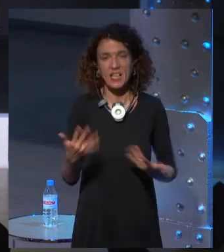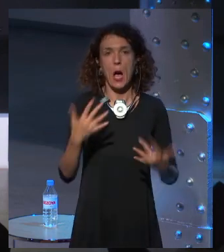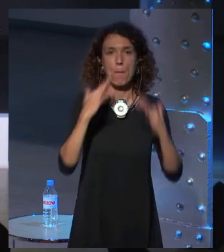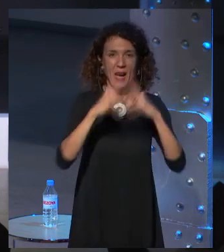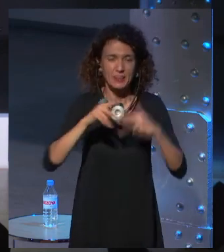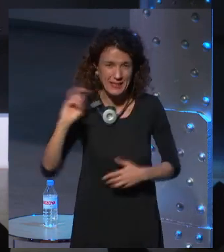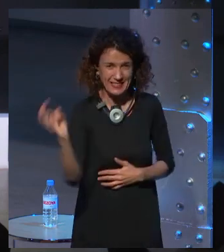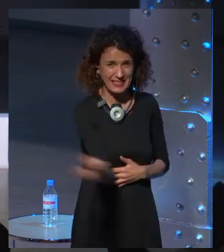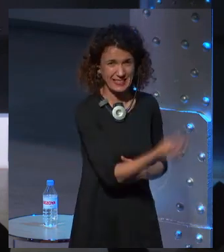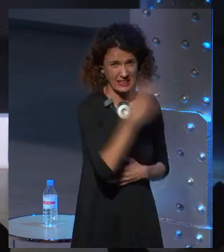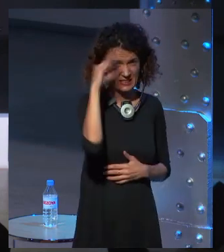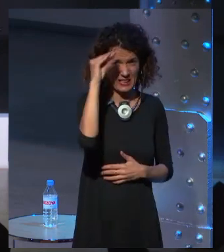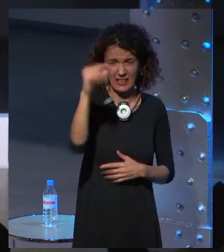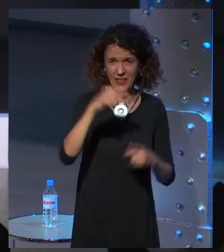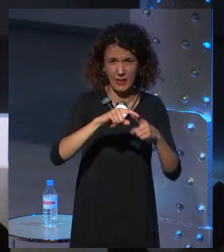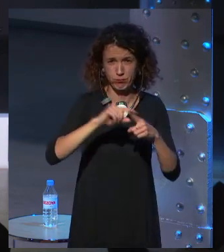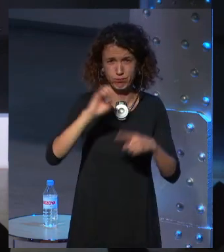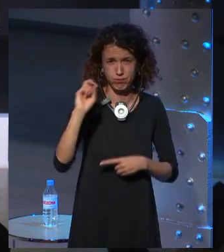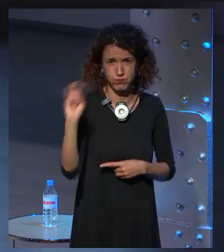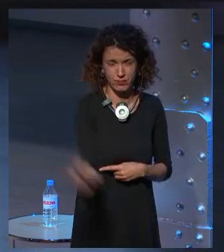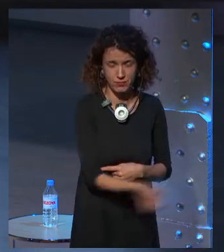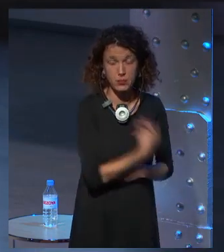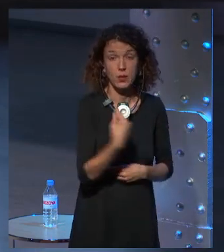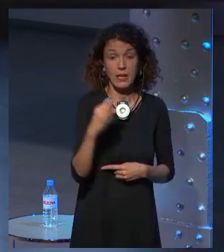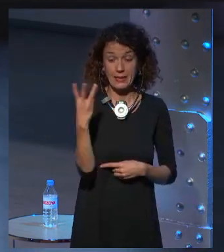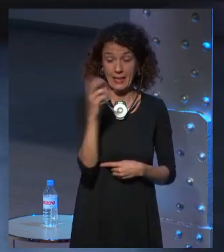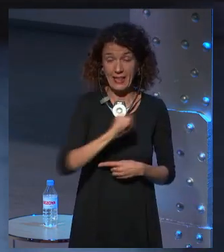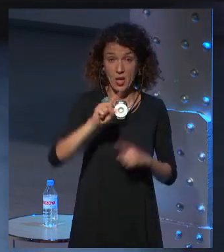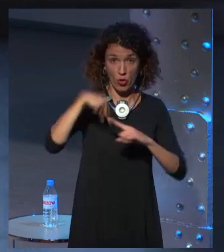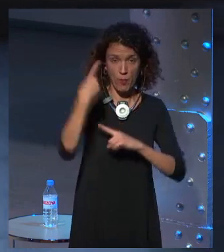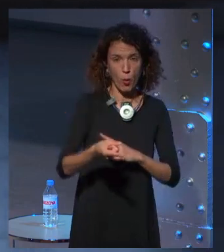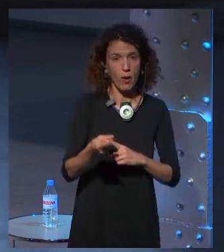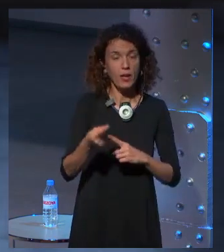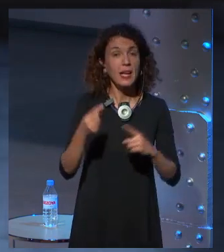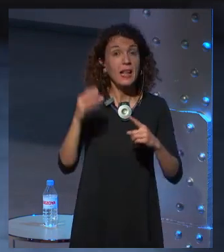30 years later, now that we have all of this technology to study the brain, it turns out that he was right.